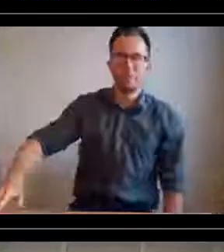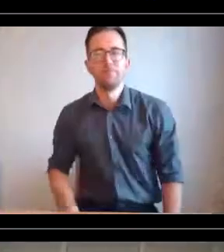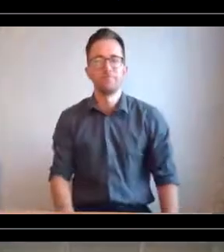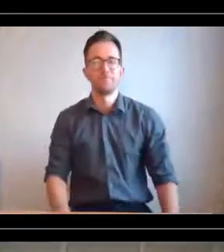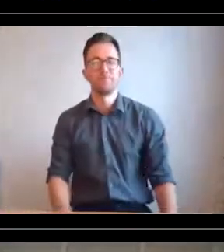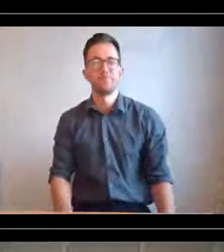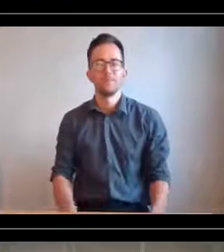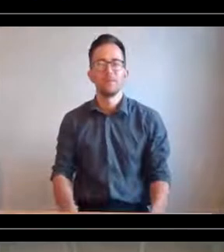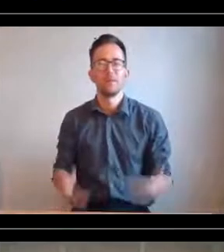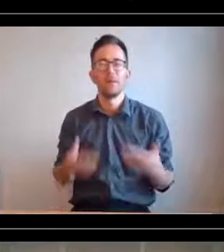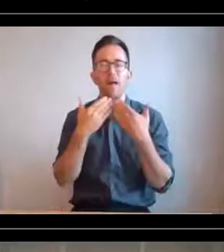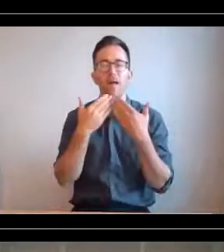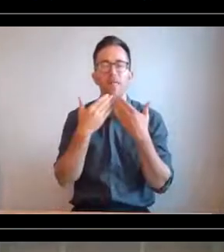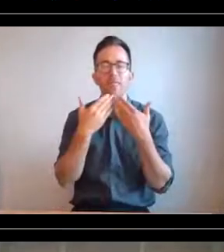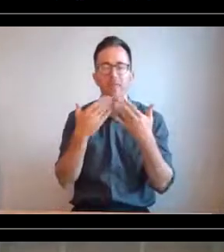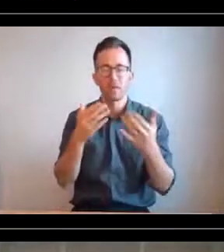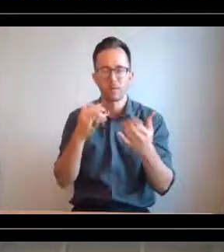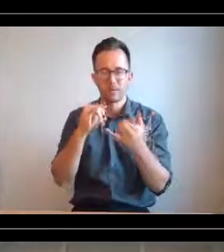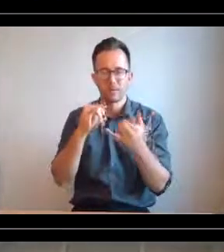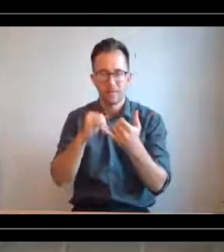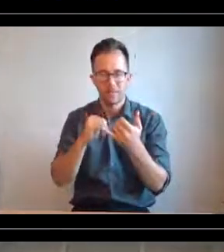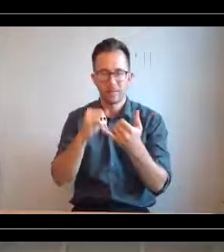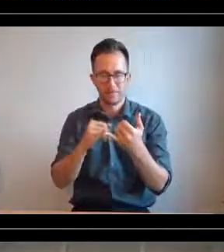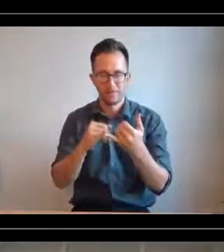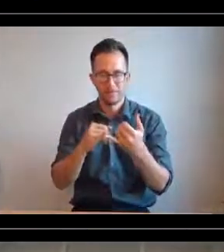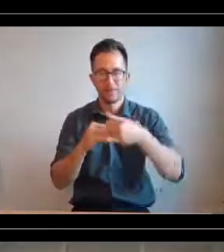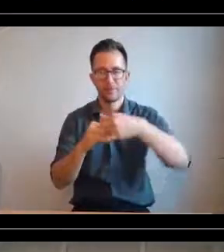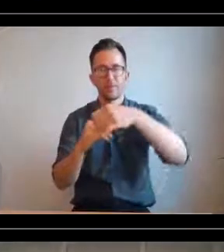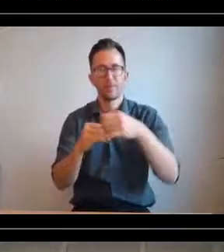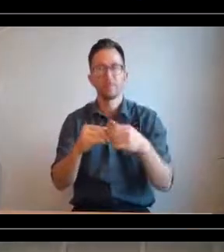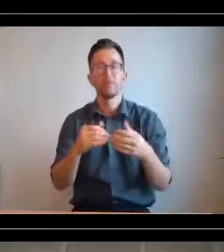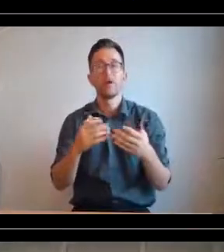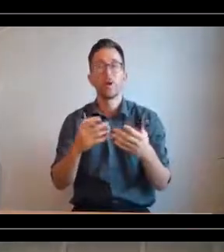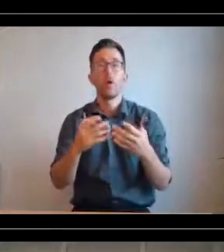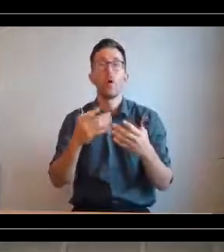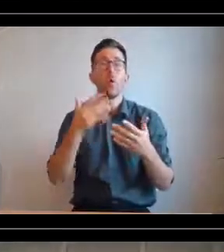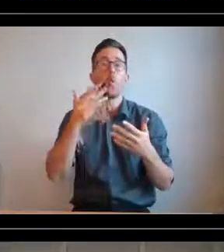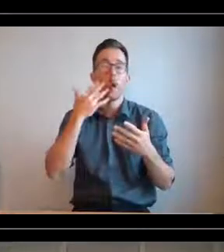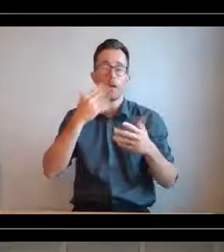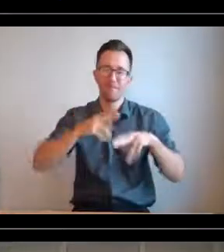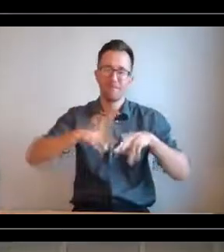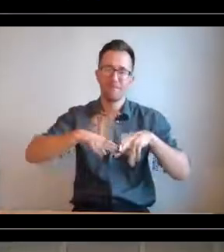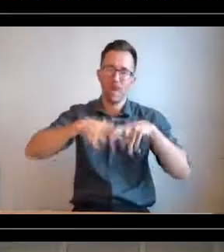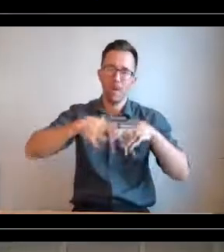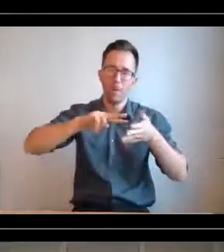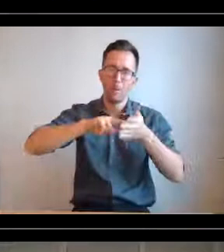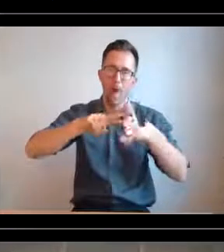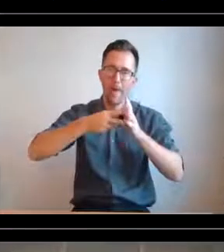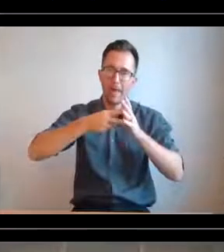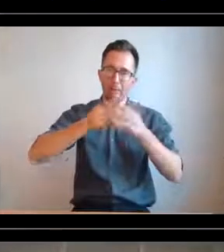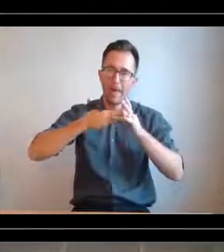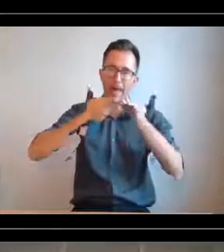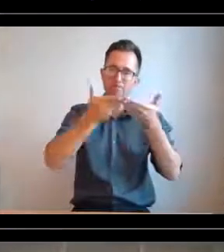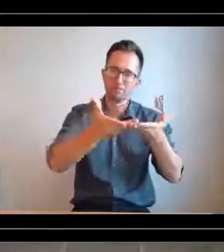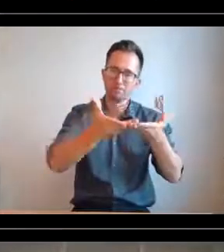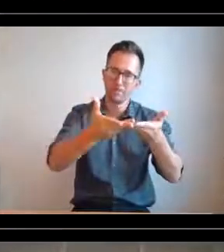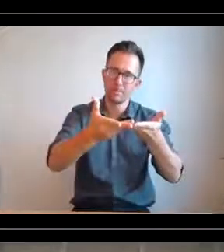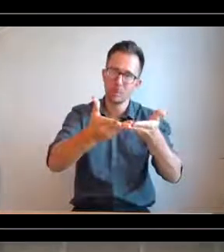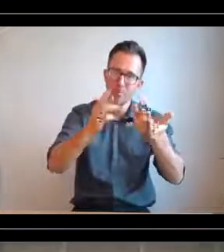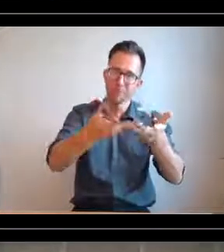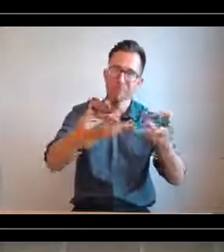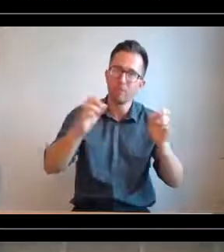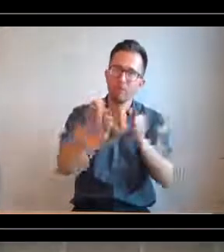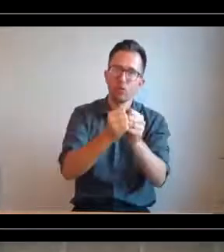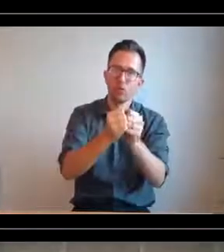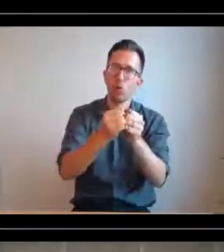And I think it's worth pointing out that as we go towards submitting our development consent order application, a lot of that information about